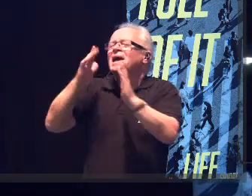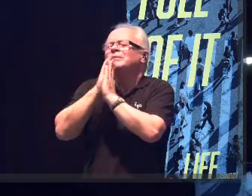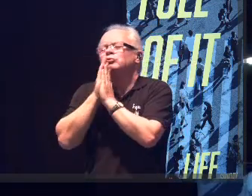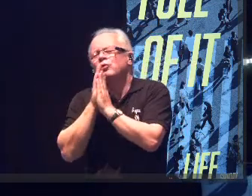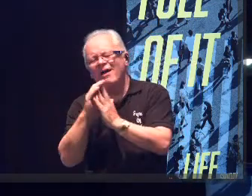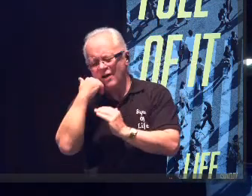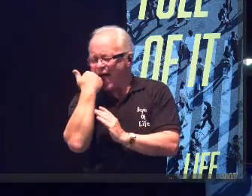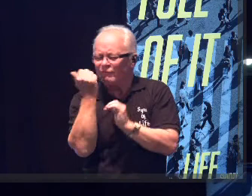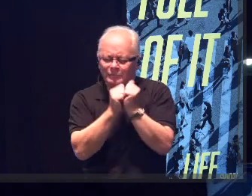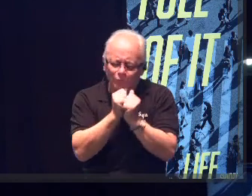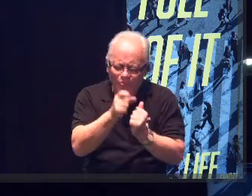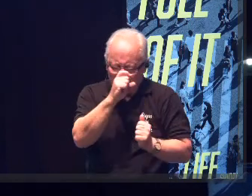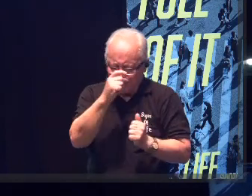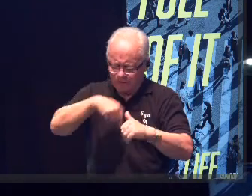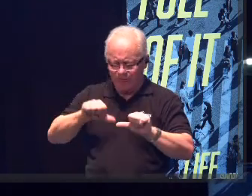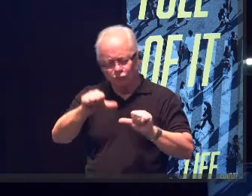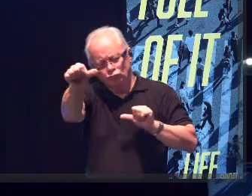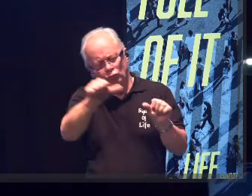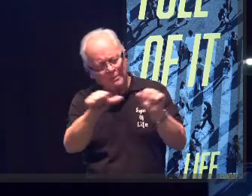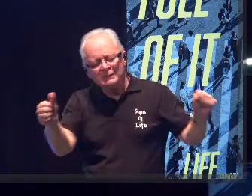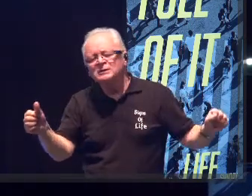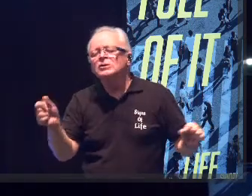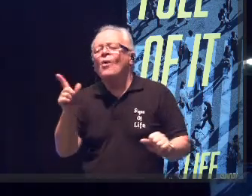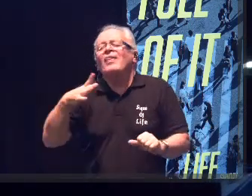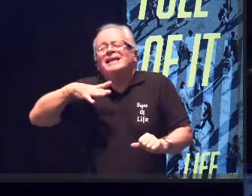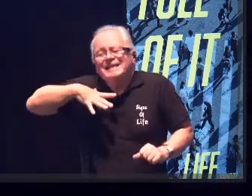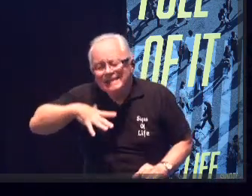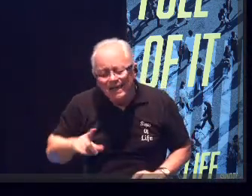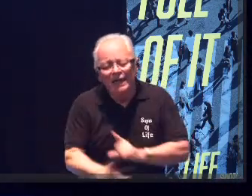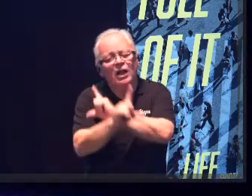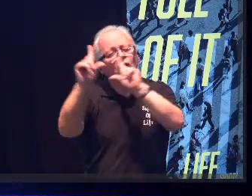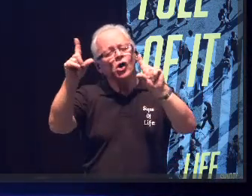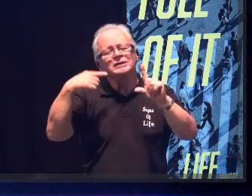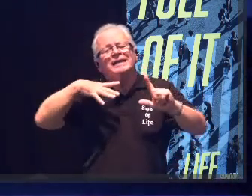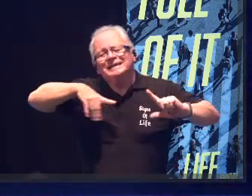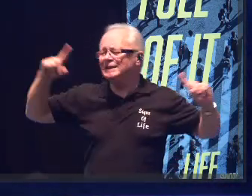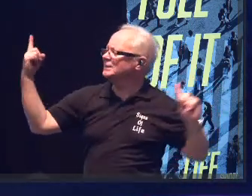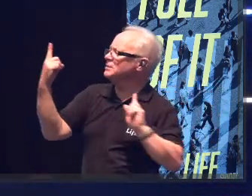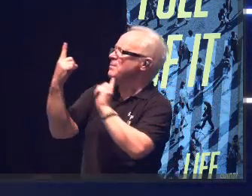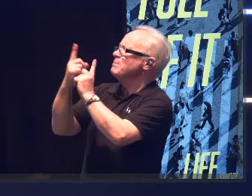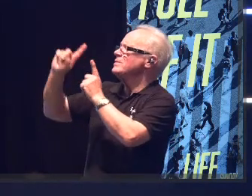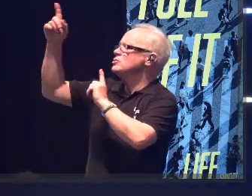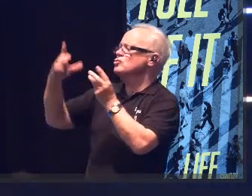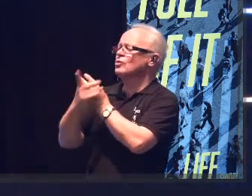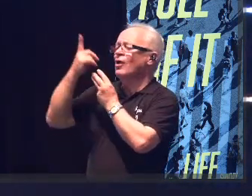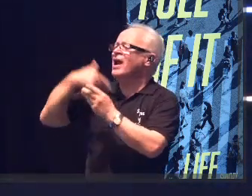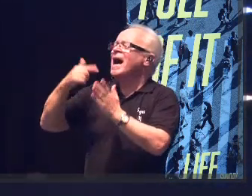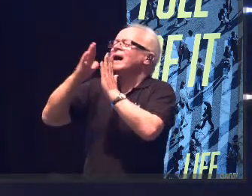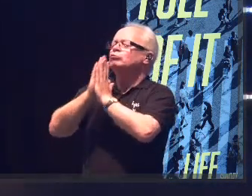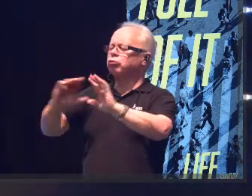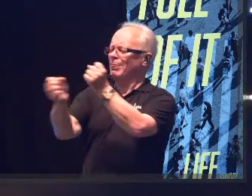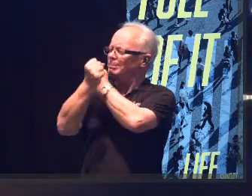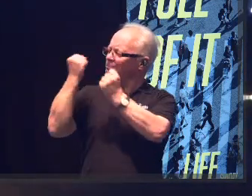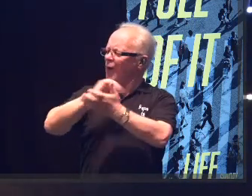every brother and sister in this room, whatever it is they need right now, God, whatever it is they need to meet you on right now, God, I pray that the power of the